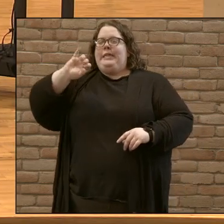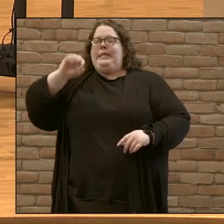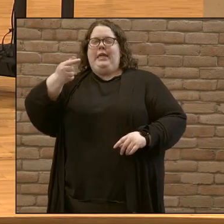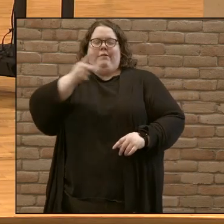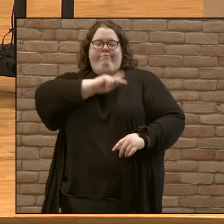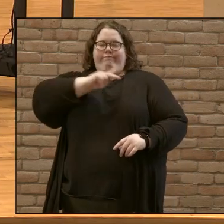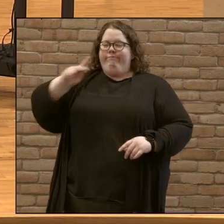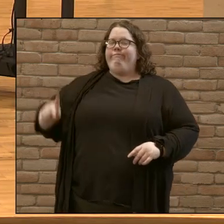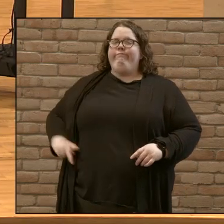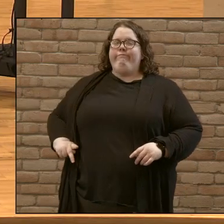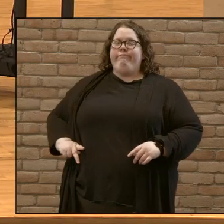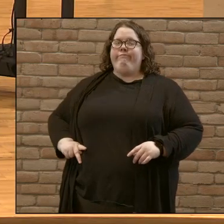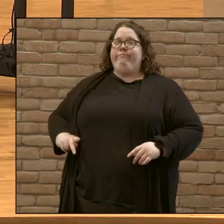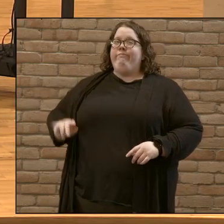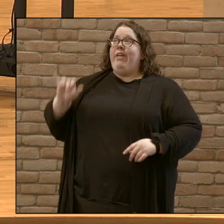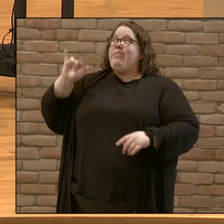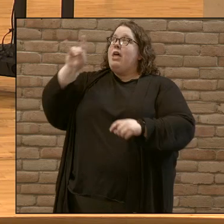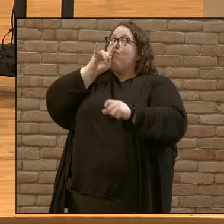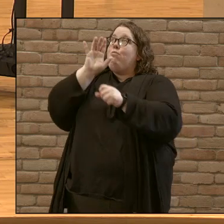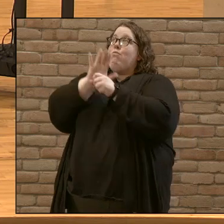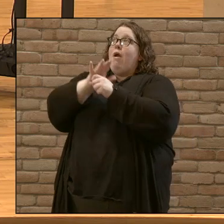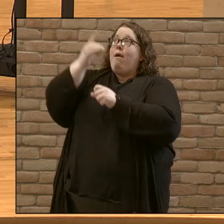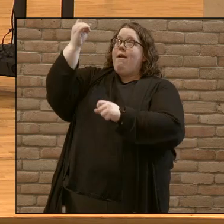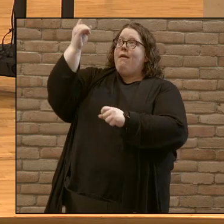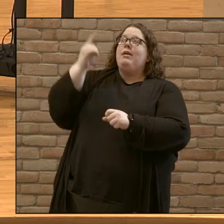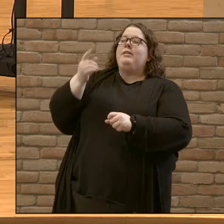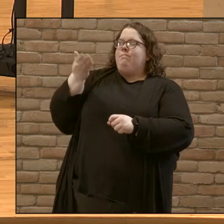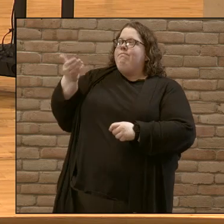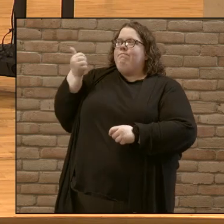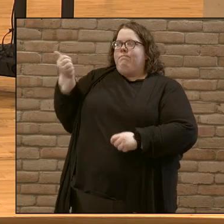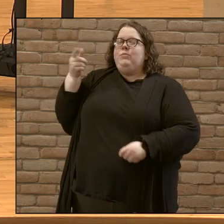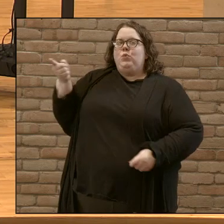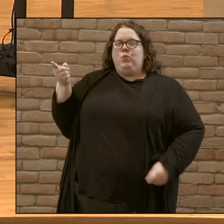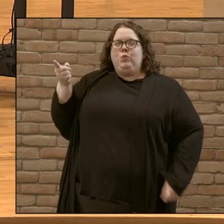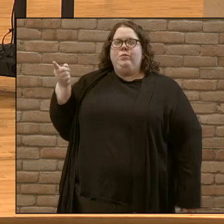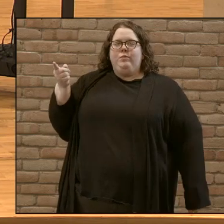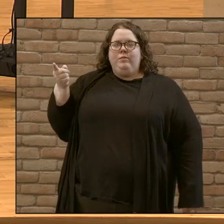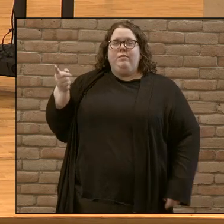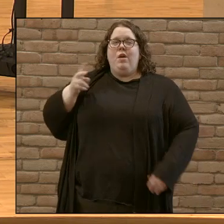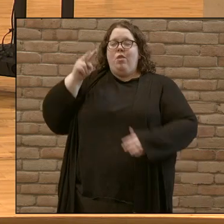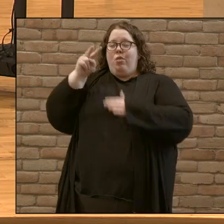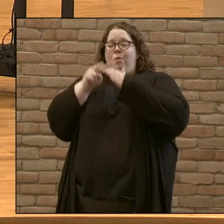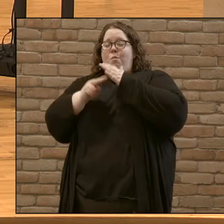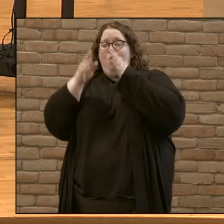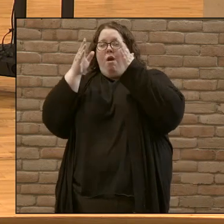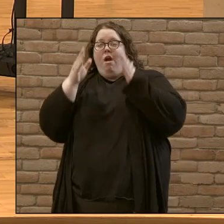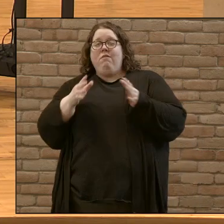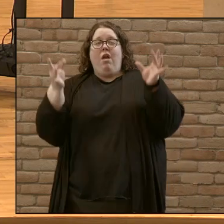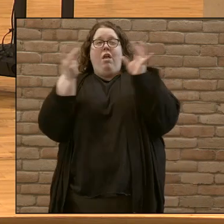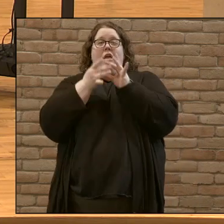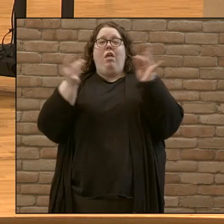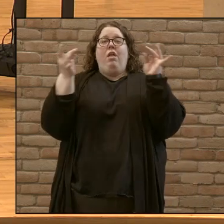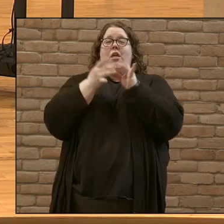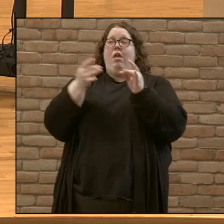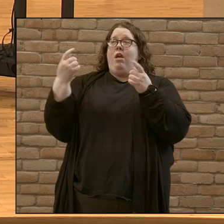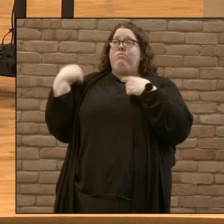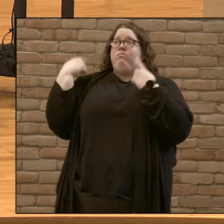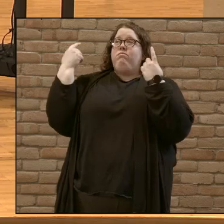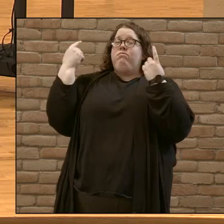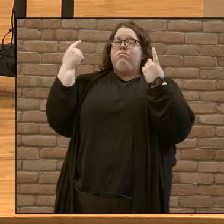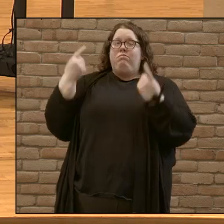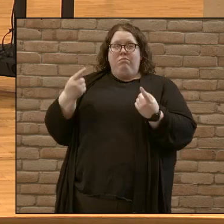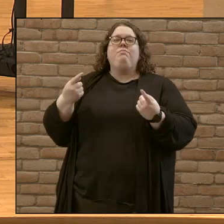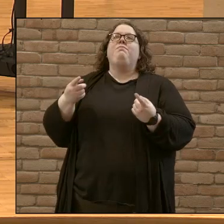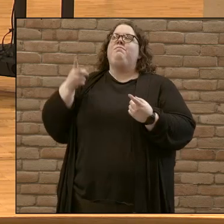promised one. You are the one who the prophets have told us about, the one who will come and rule and